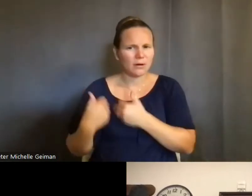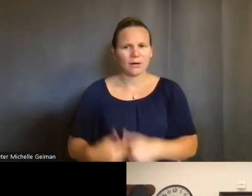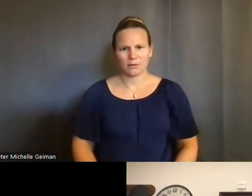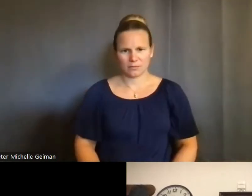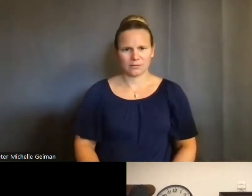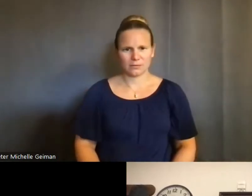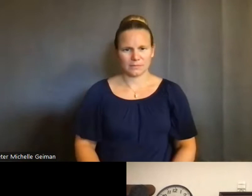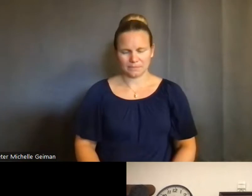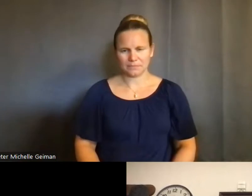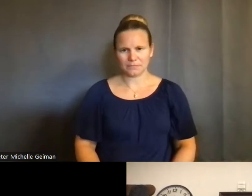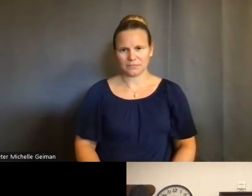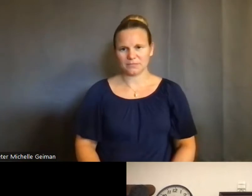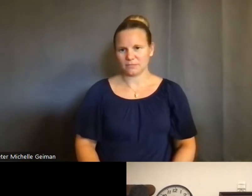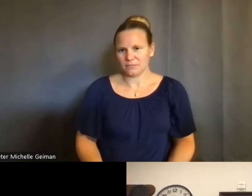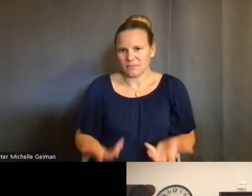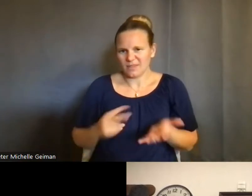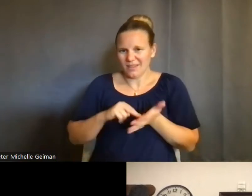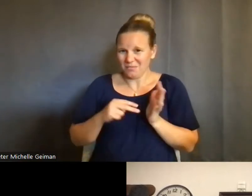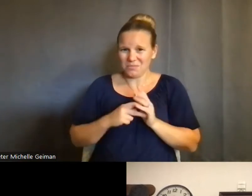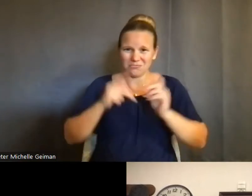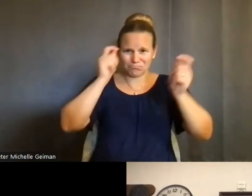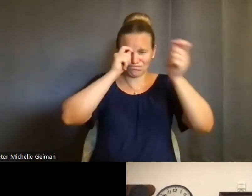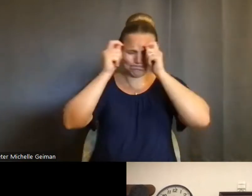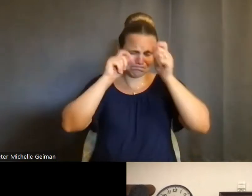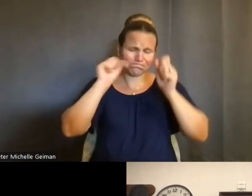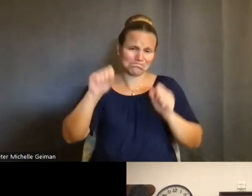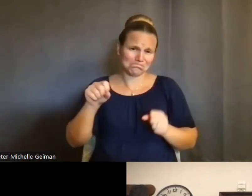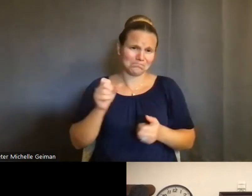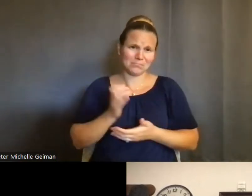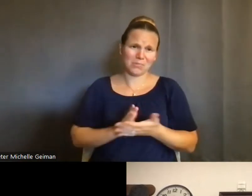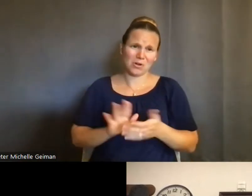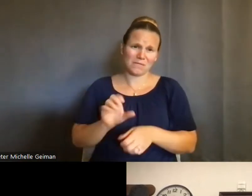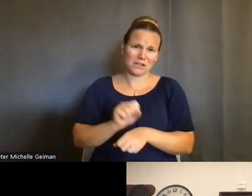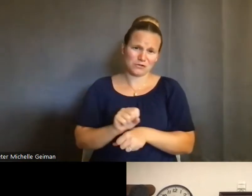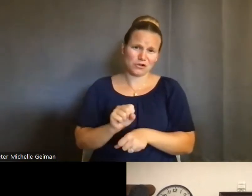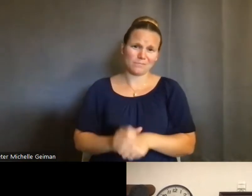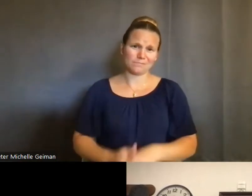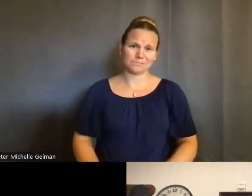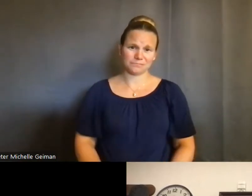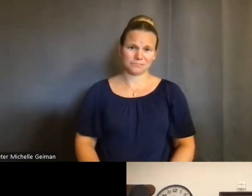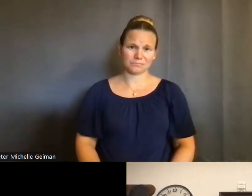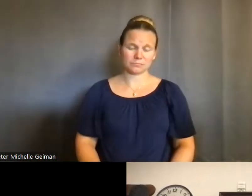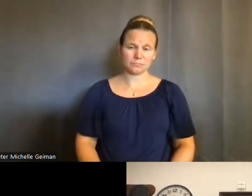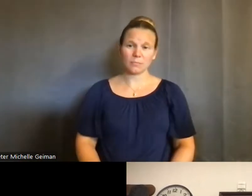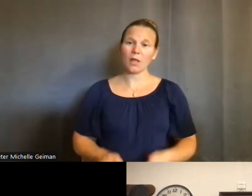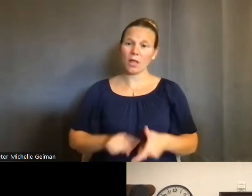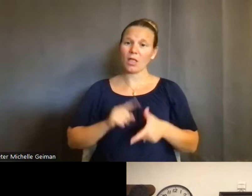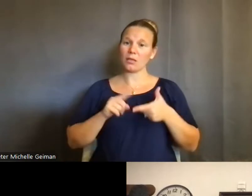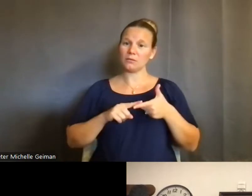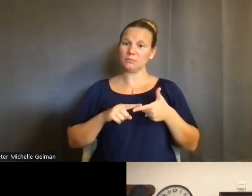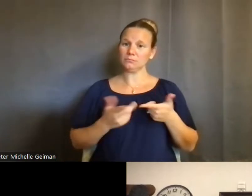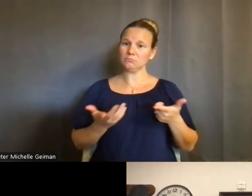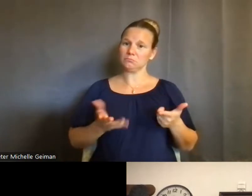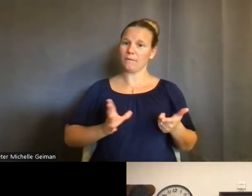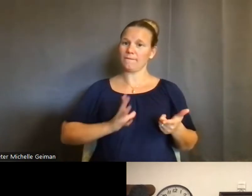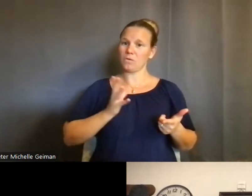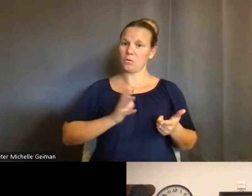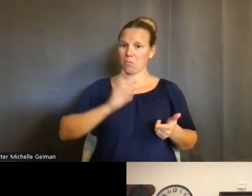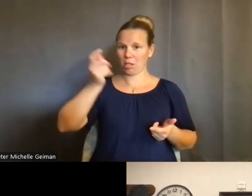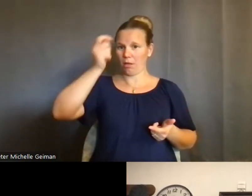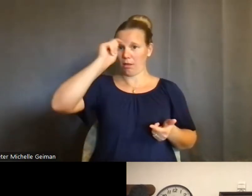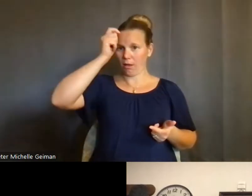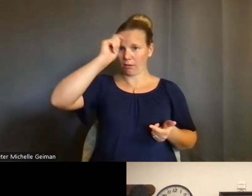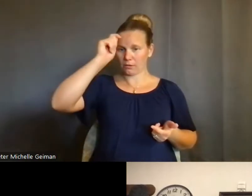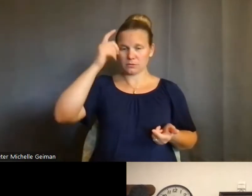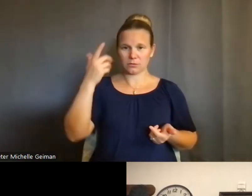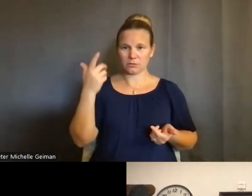that they wear different hats, and it's just part of the job. Then there's some formal hats that they wind up doing anyway. Like